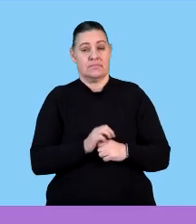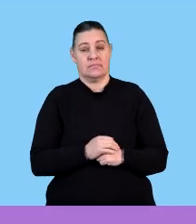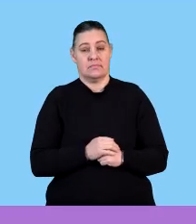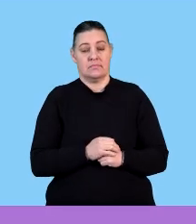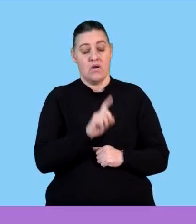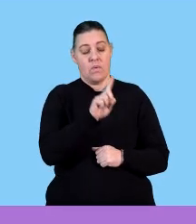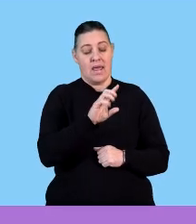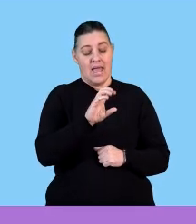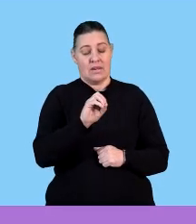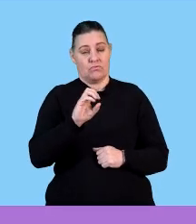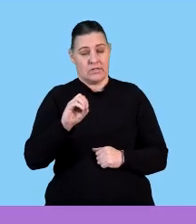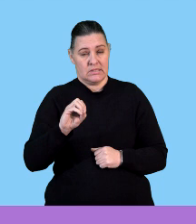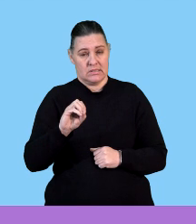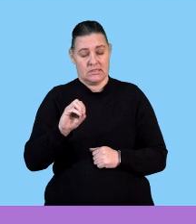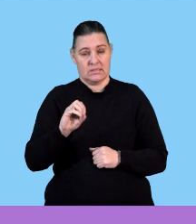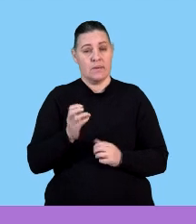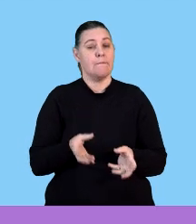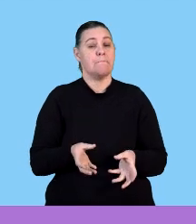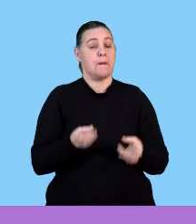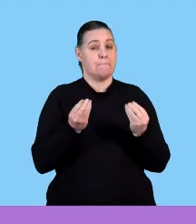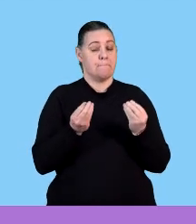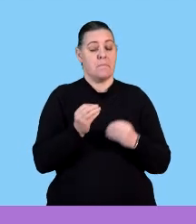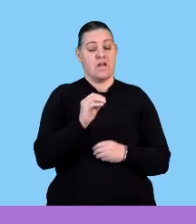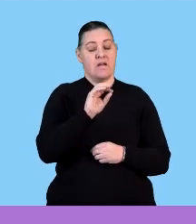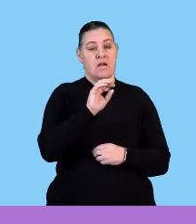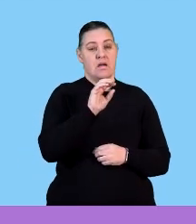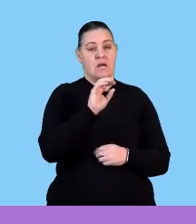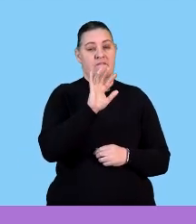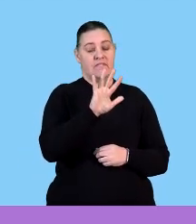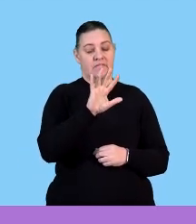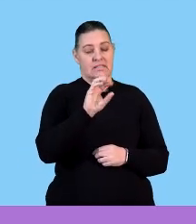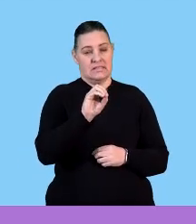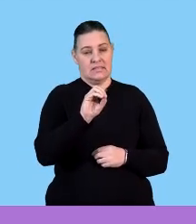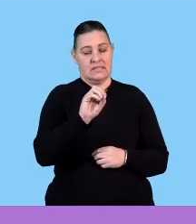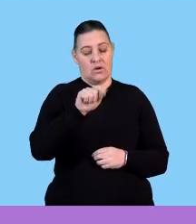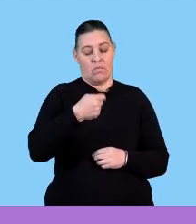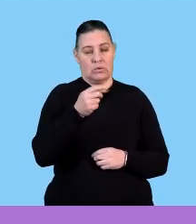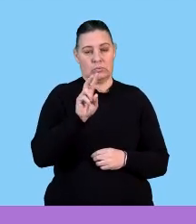by 100, and that is